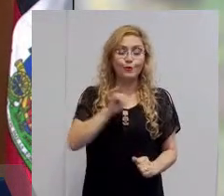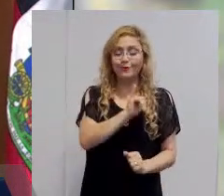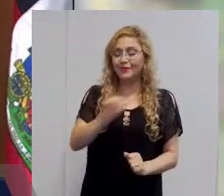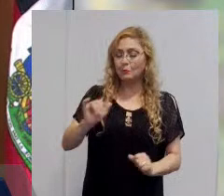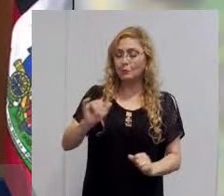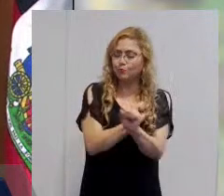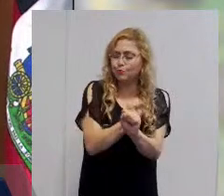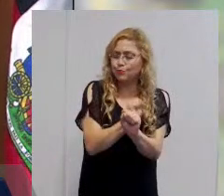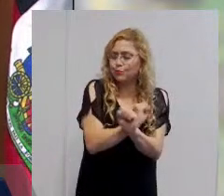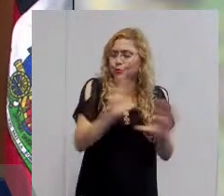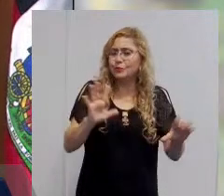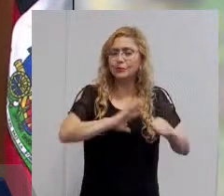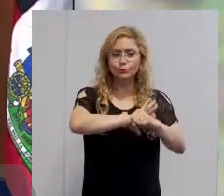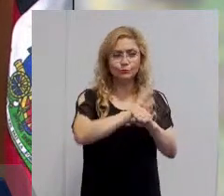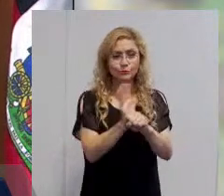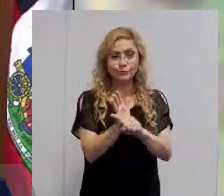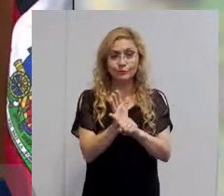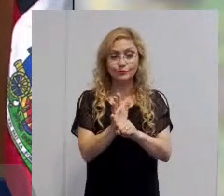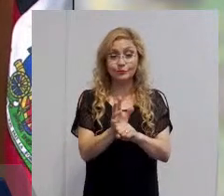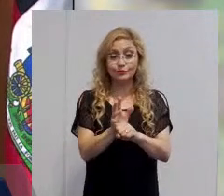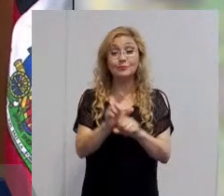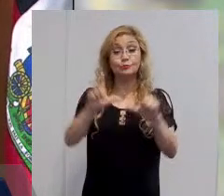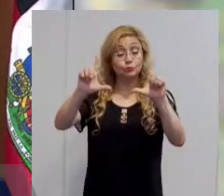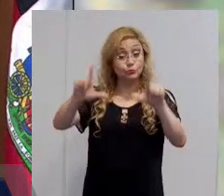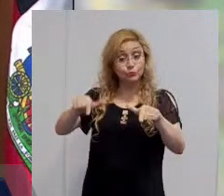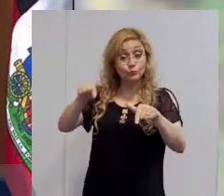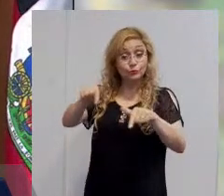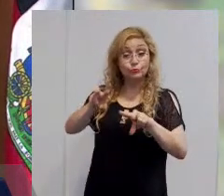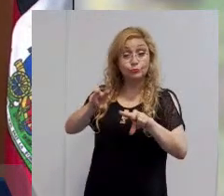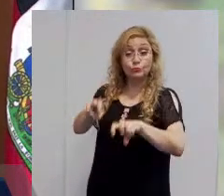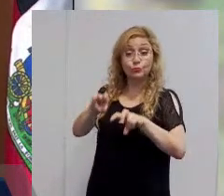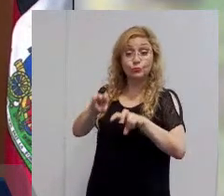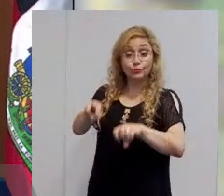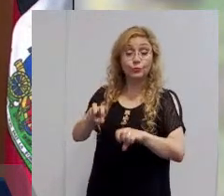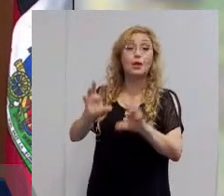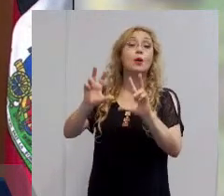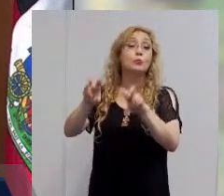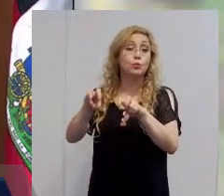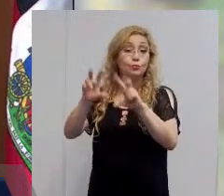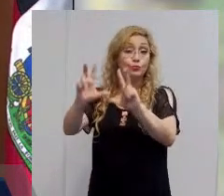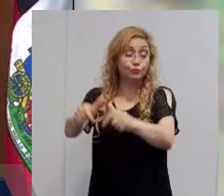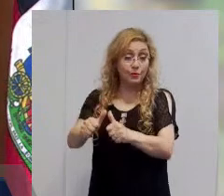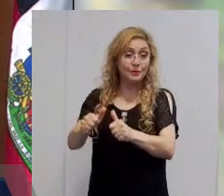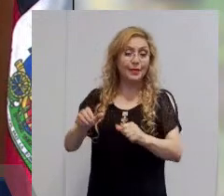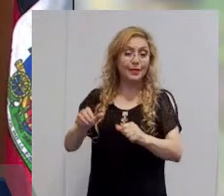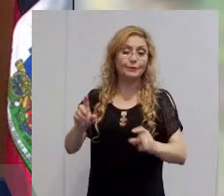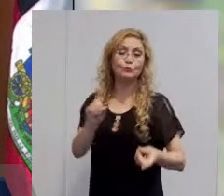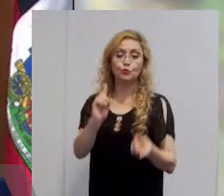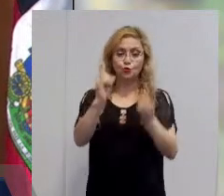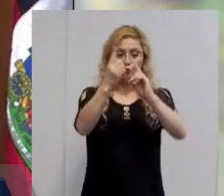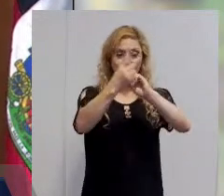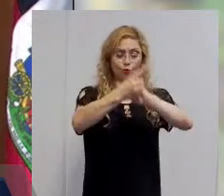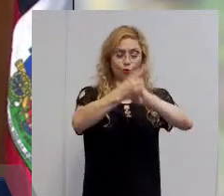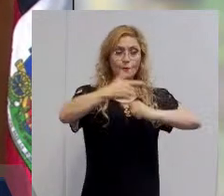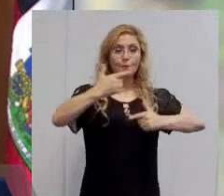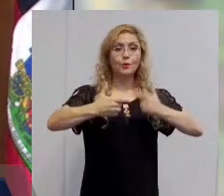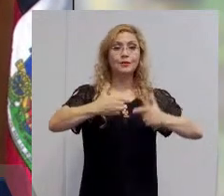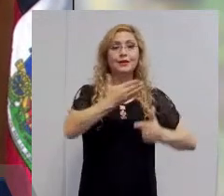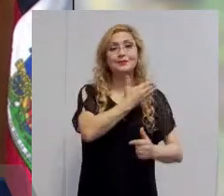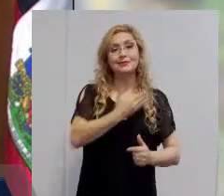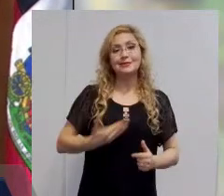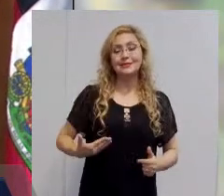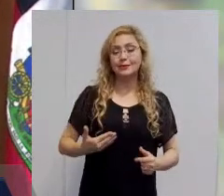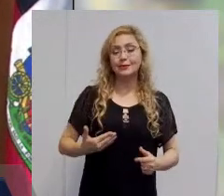that following the COVID-19 crisis, the agricultural and livestock sector and family farming have actually become